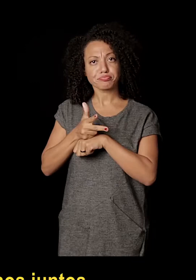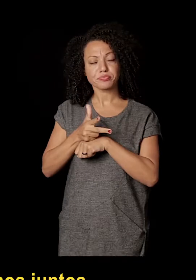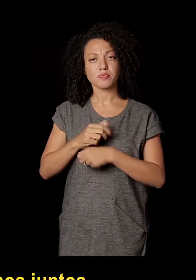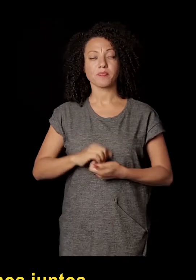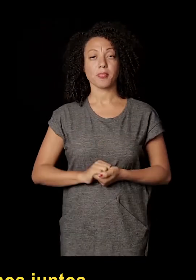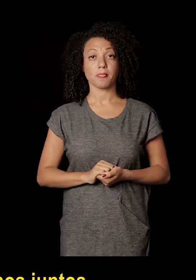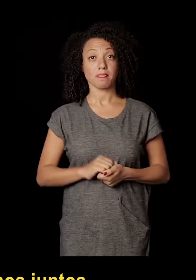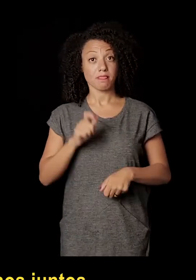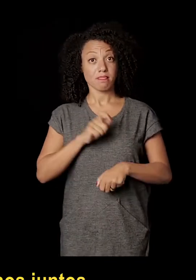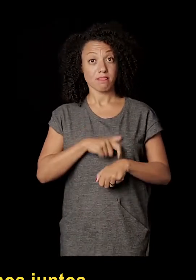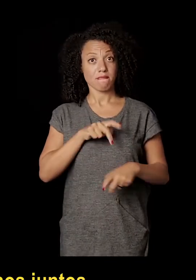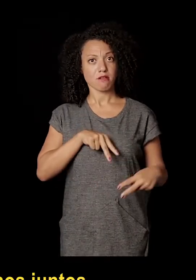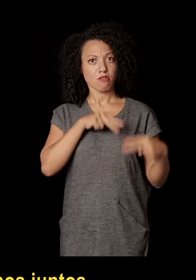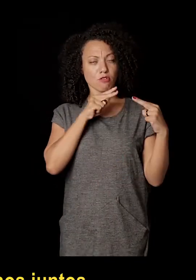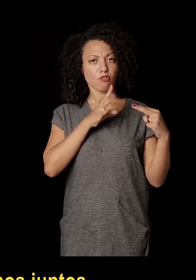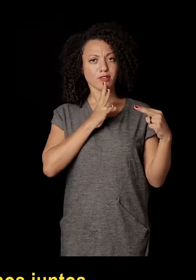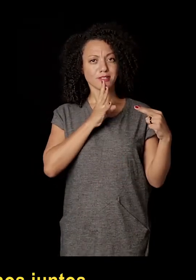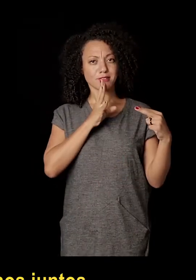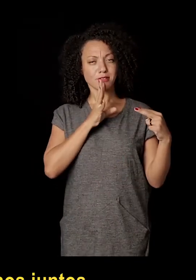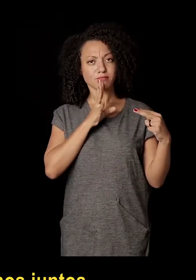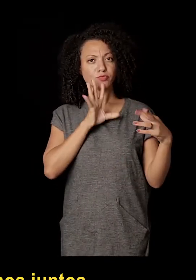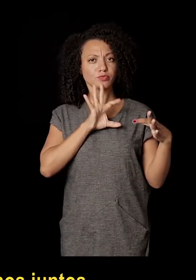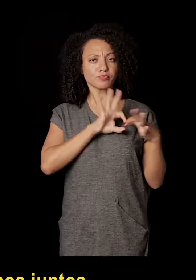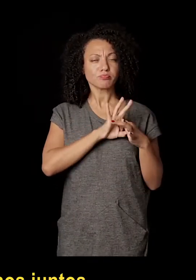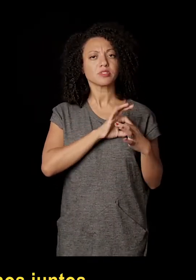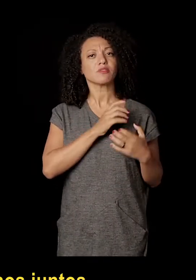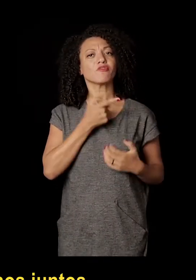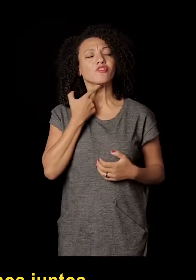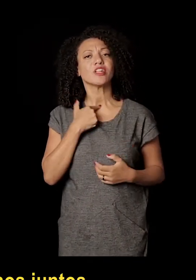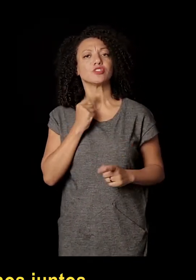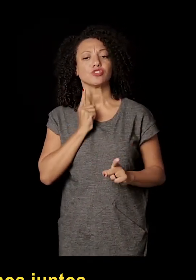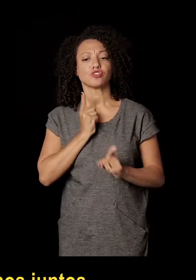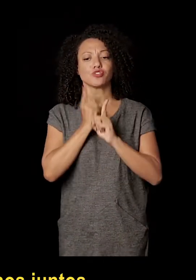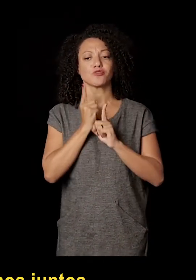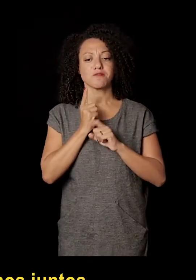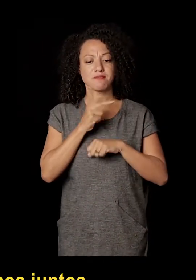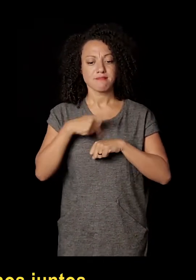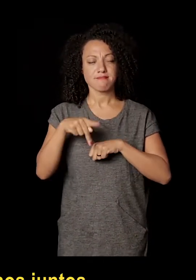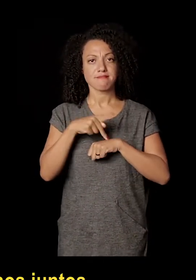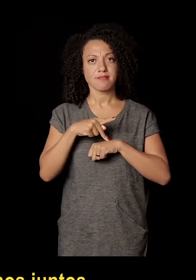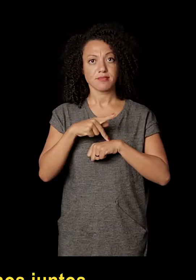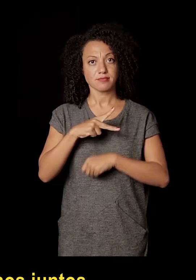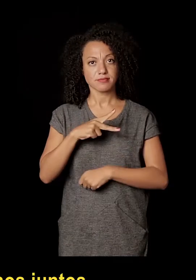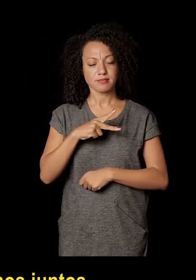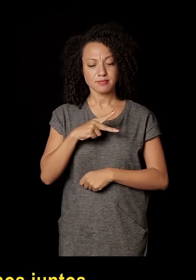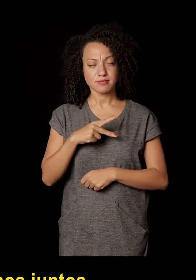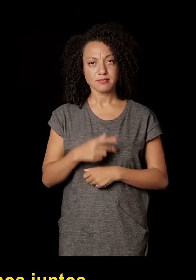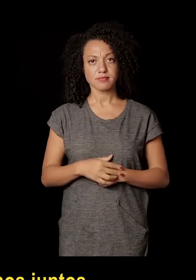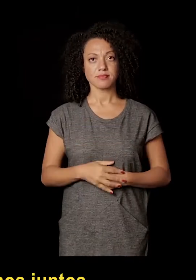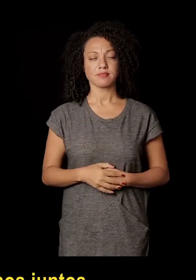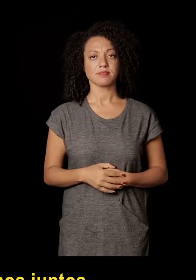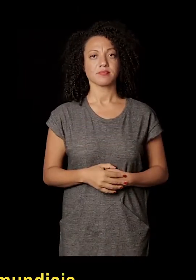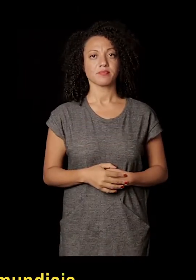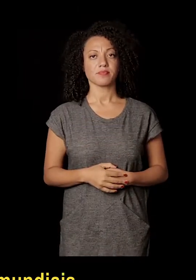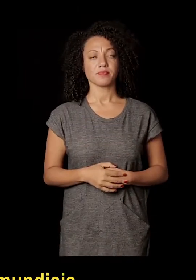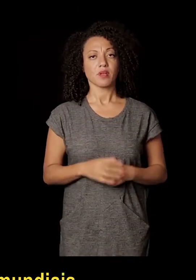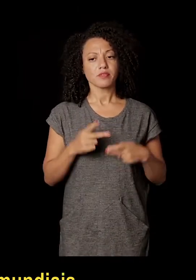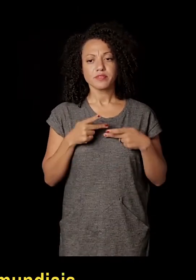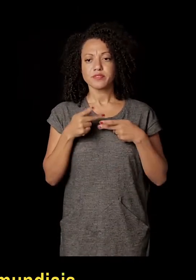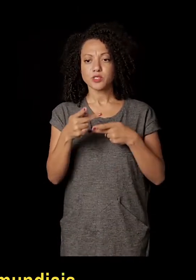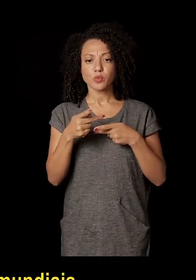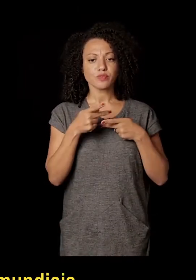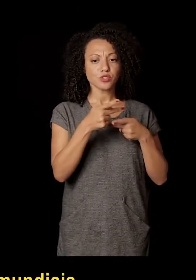we met and we got together, we wanted to rediscover our own country